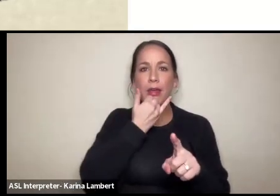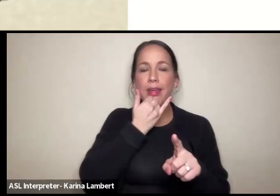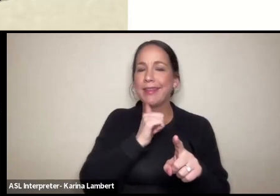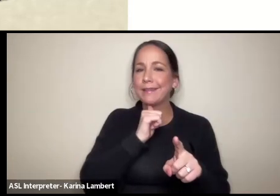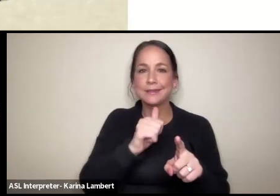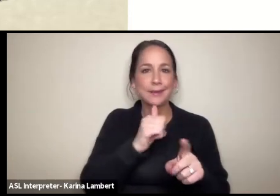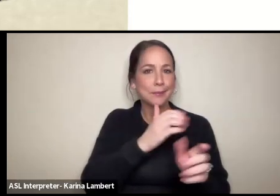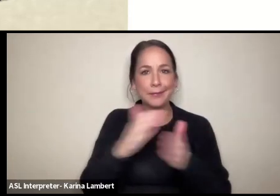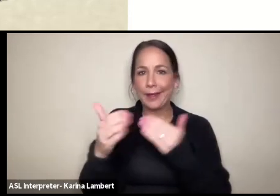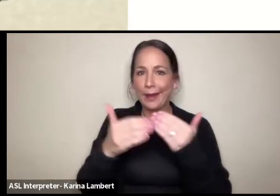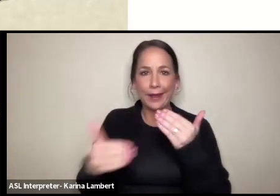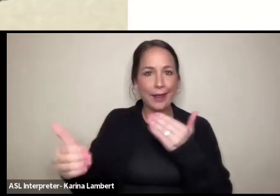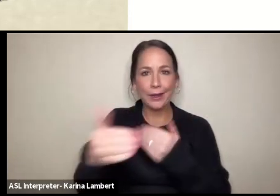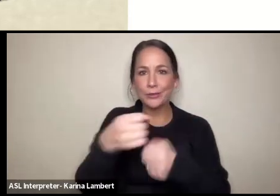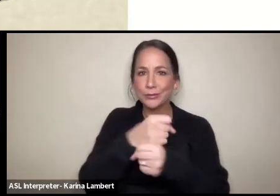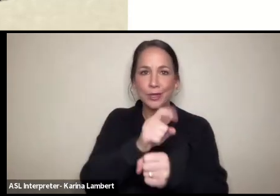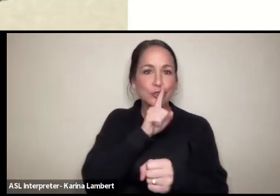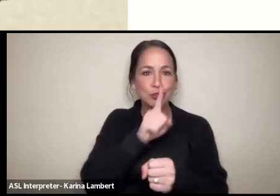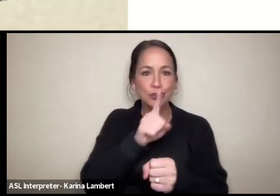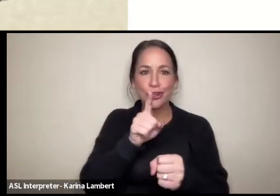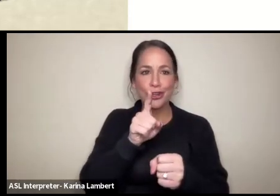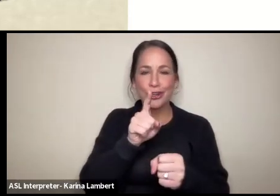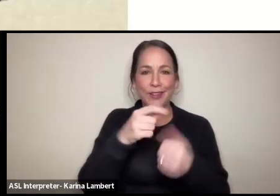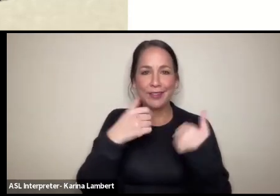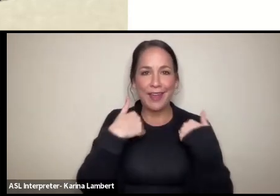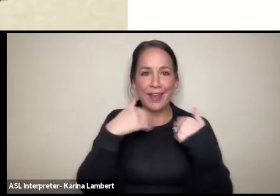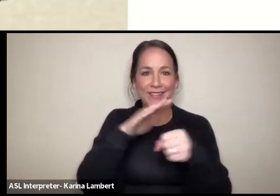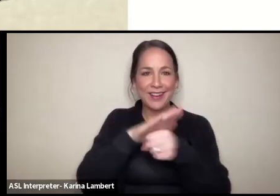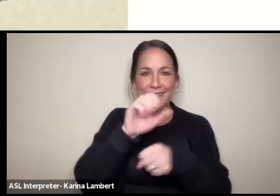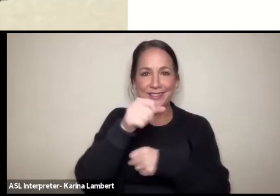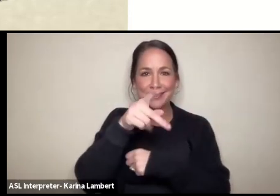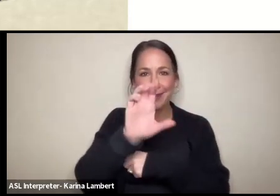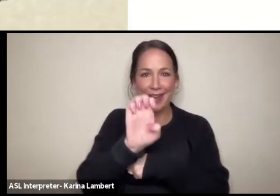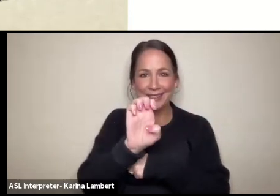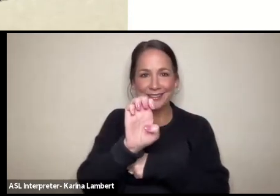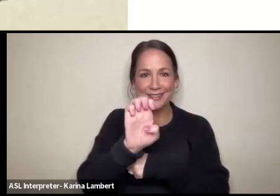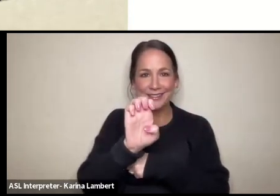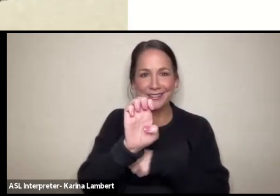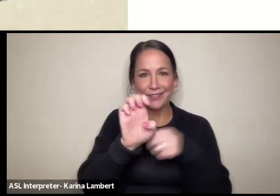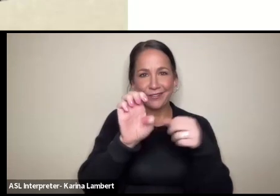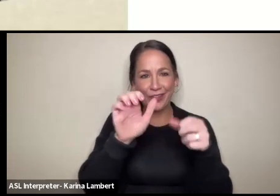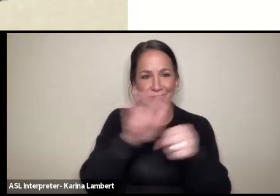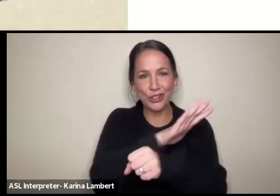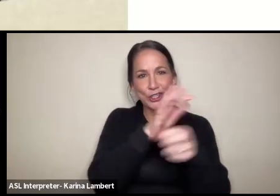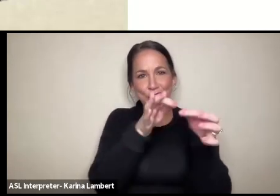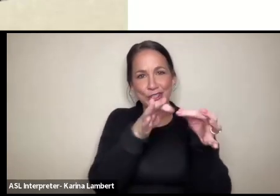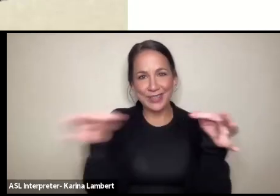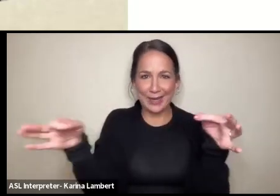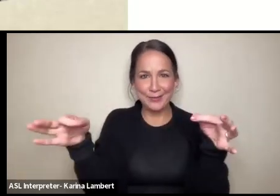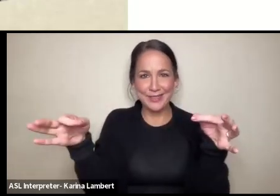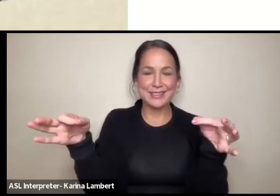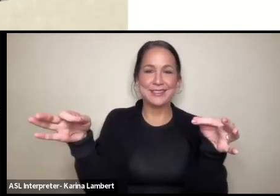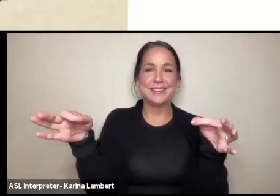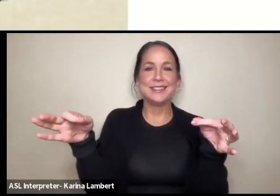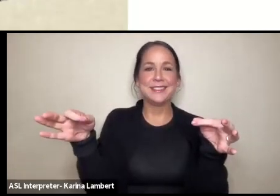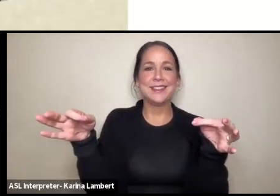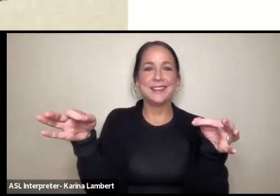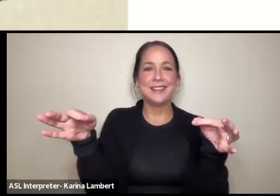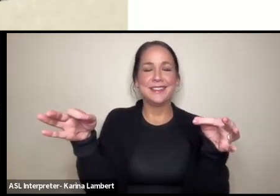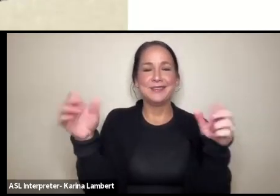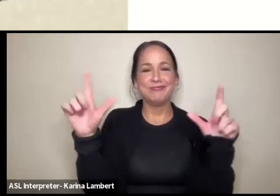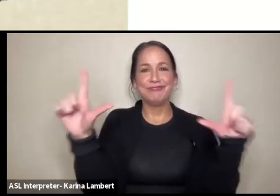ahead to make sure that they could fit the full sentence on the full statement on the